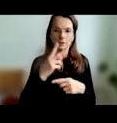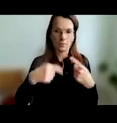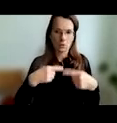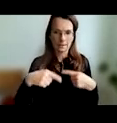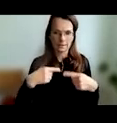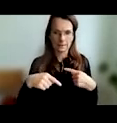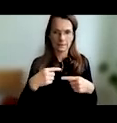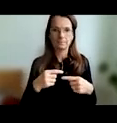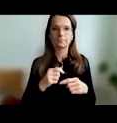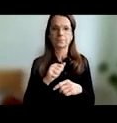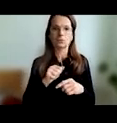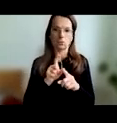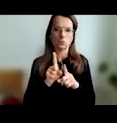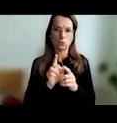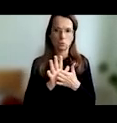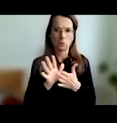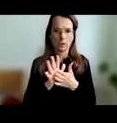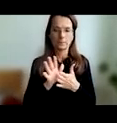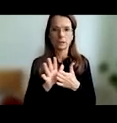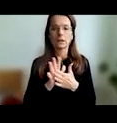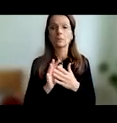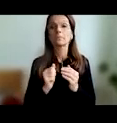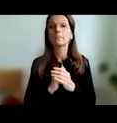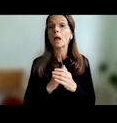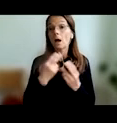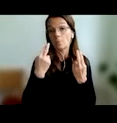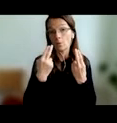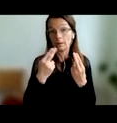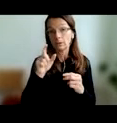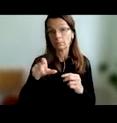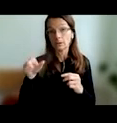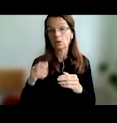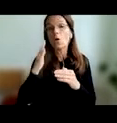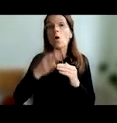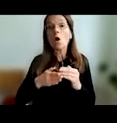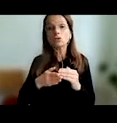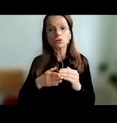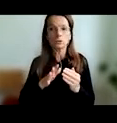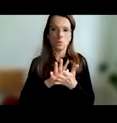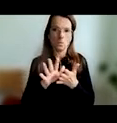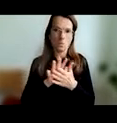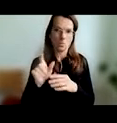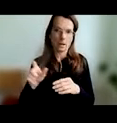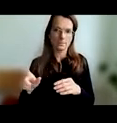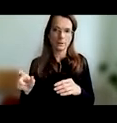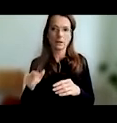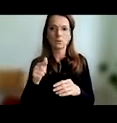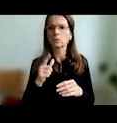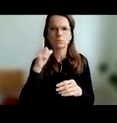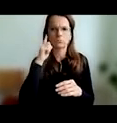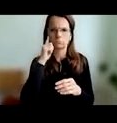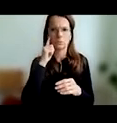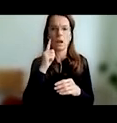users? So there are users and policy makers. What is